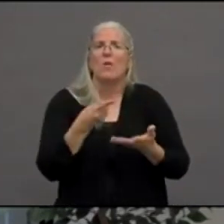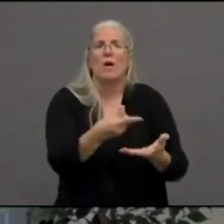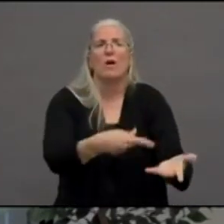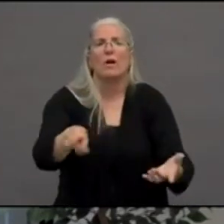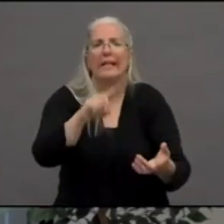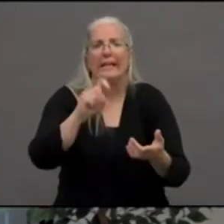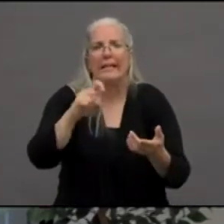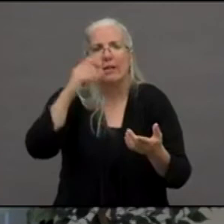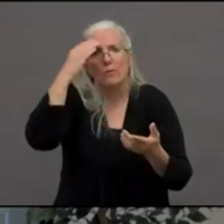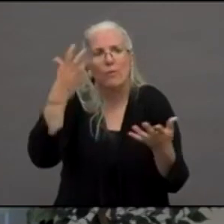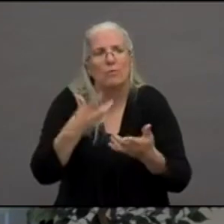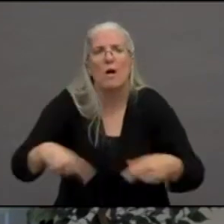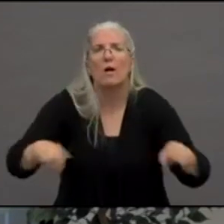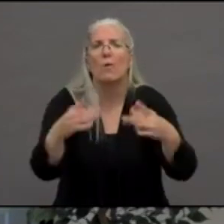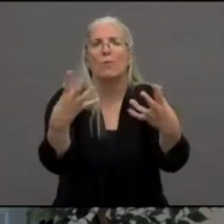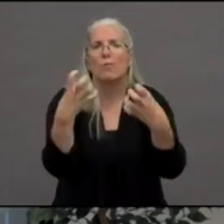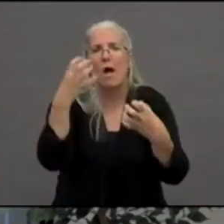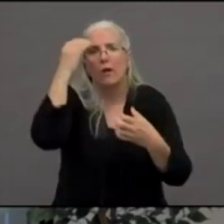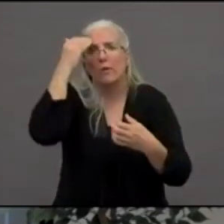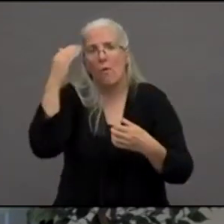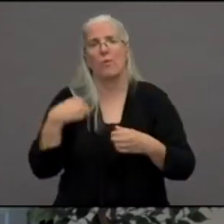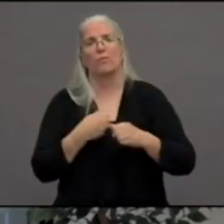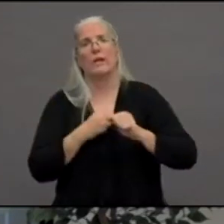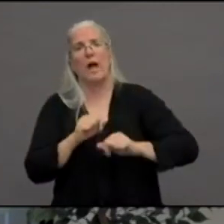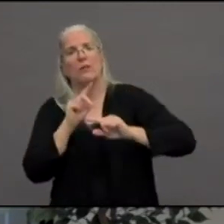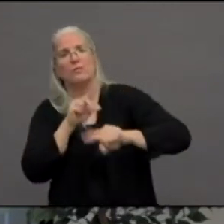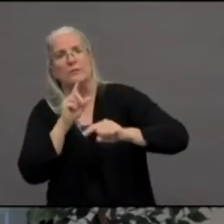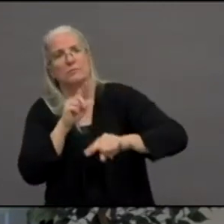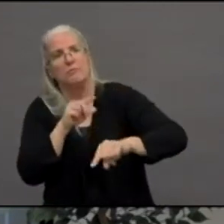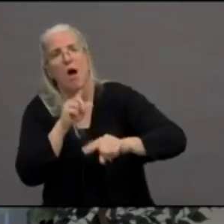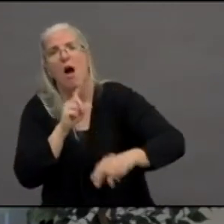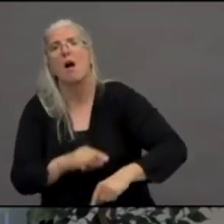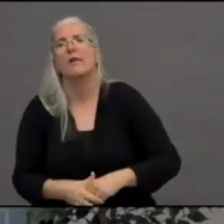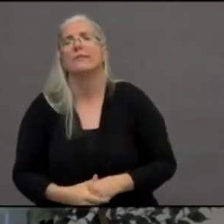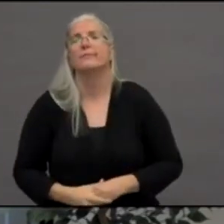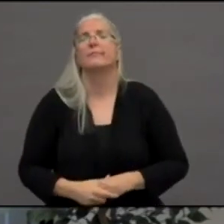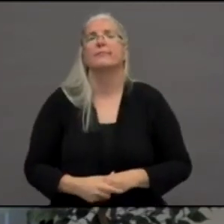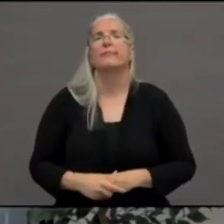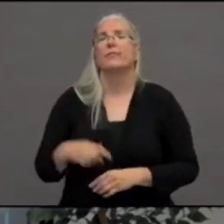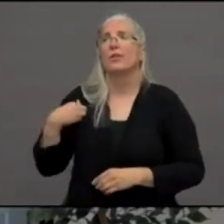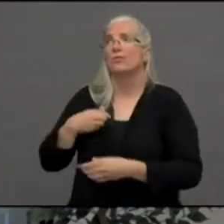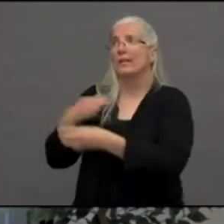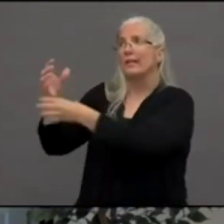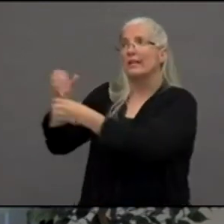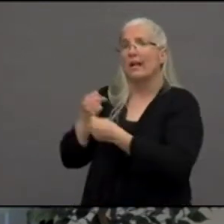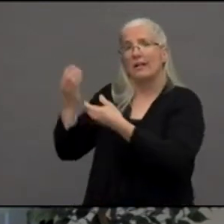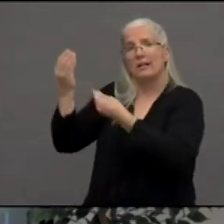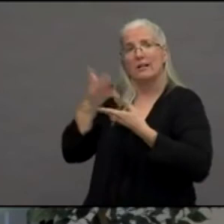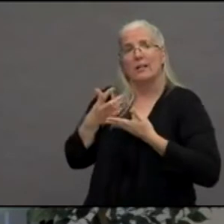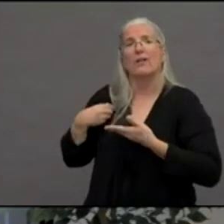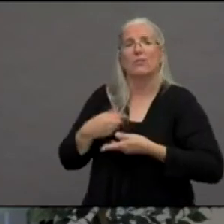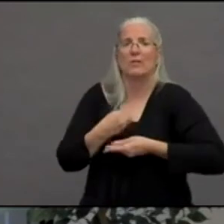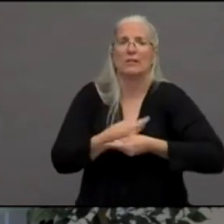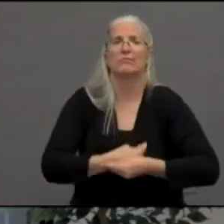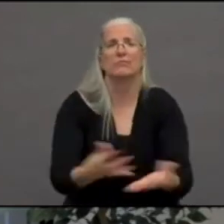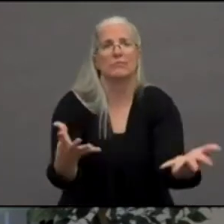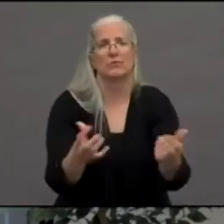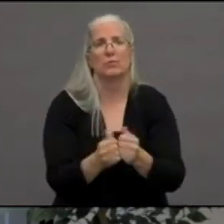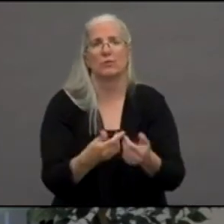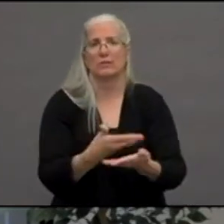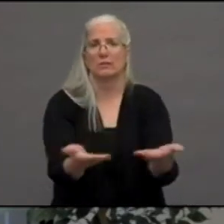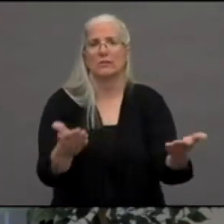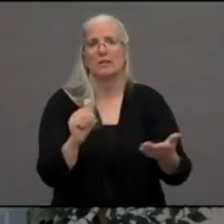why we should be doing the things to slow the spread in the county, but as well share this information with them. We understand everyone is